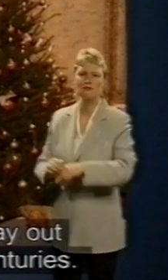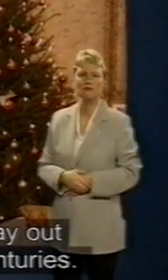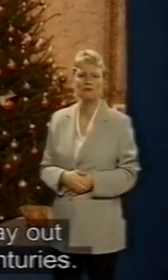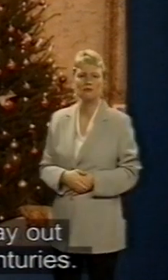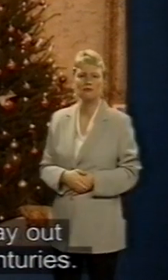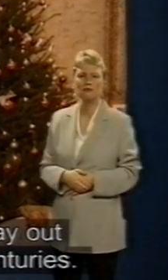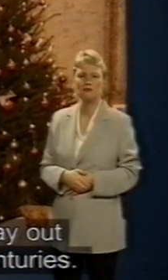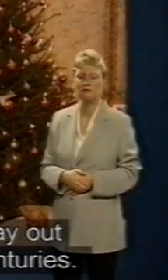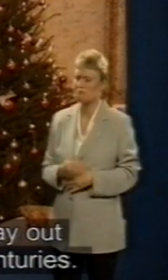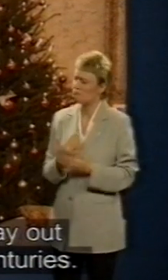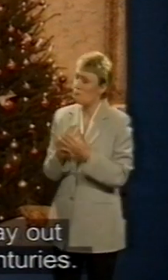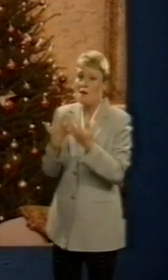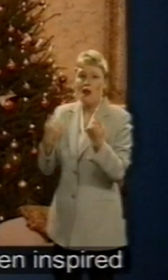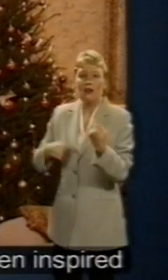centuries.